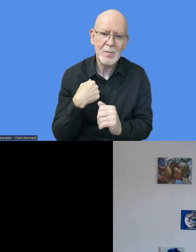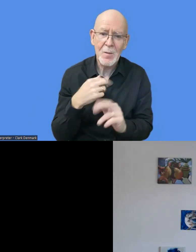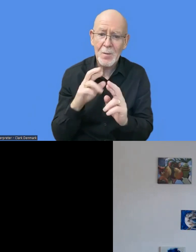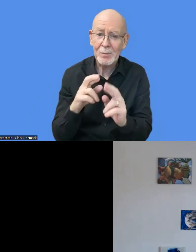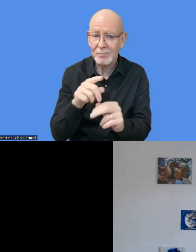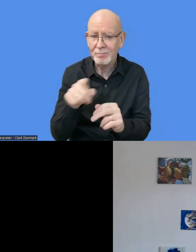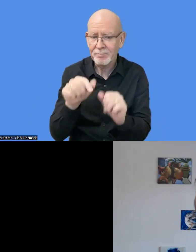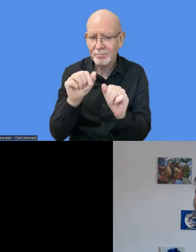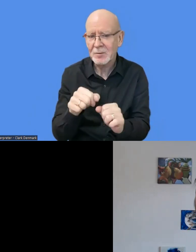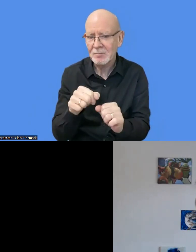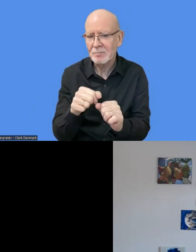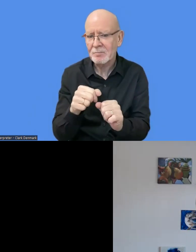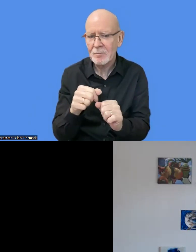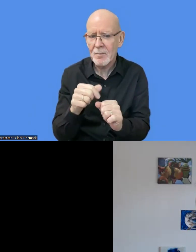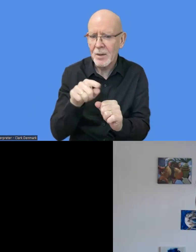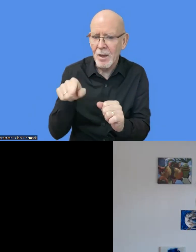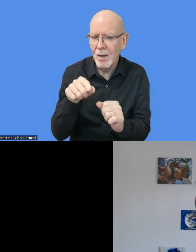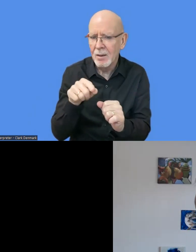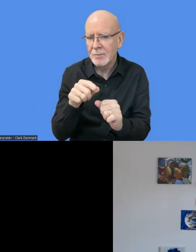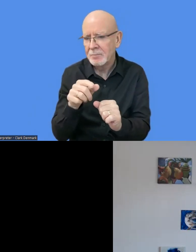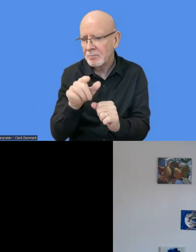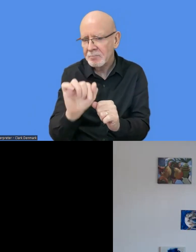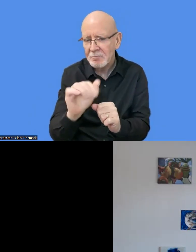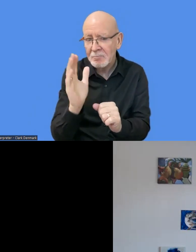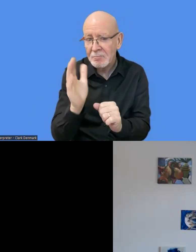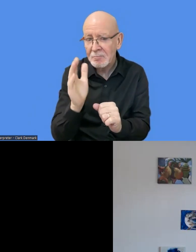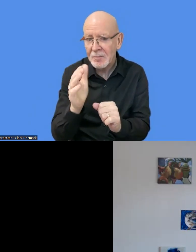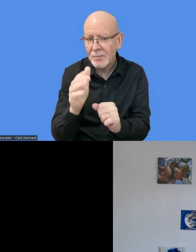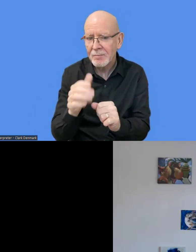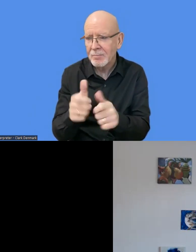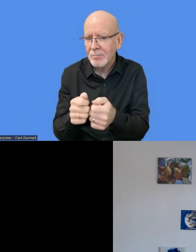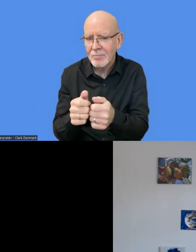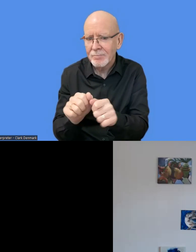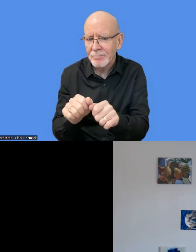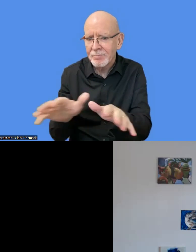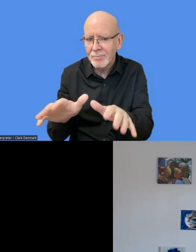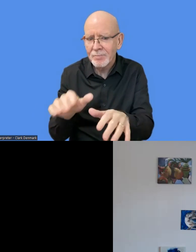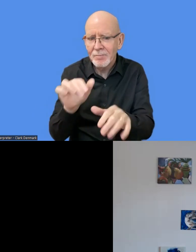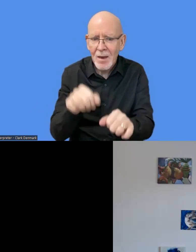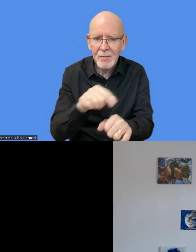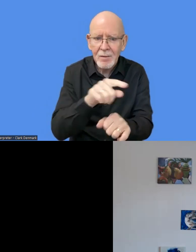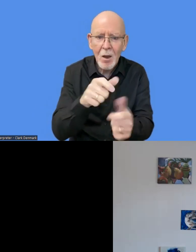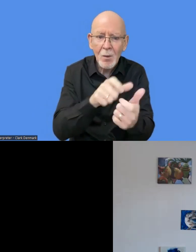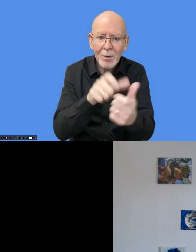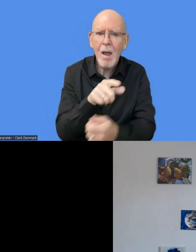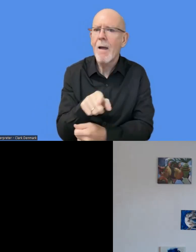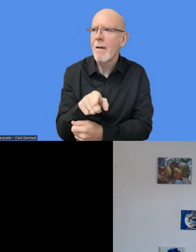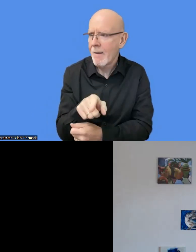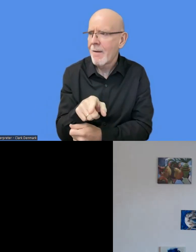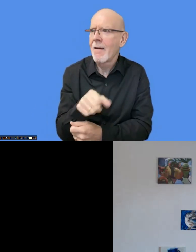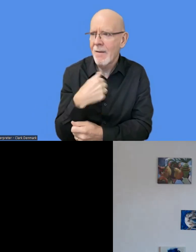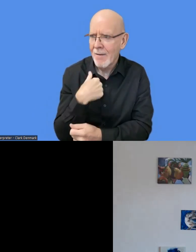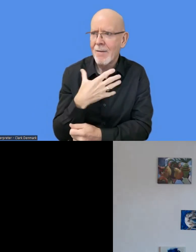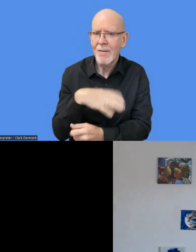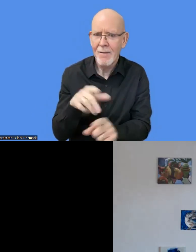what you said. We need to get more companies to such events, especially the Zero Project conference. I think it's great to see that the number of